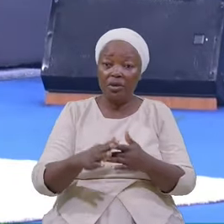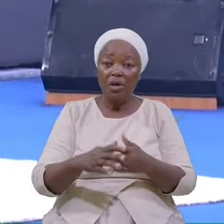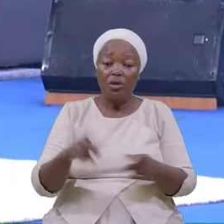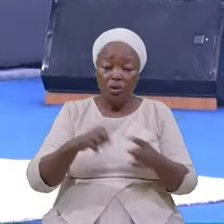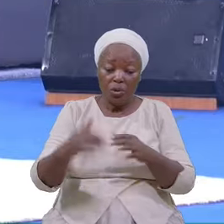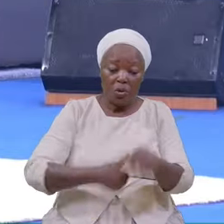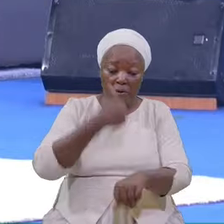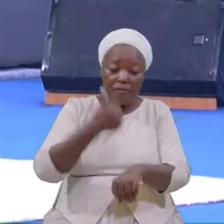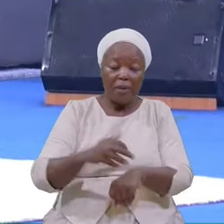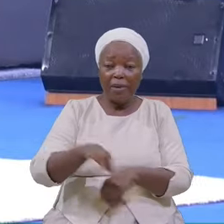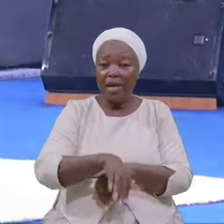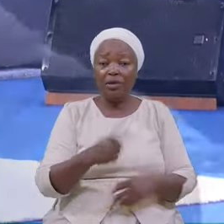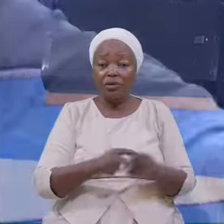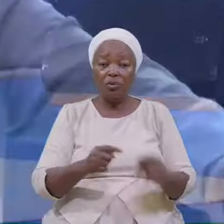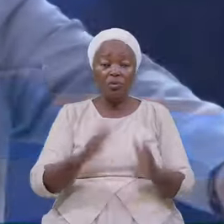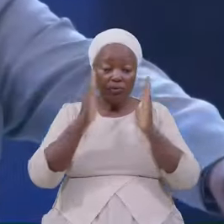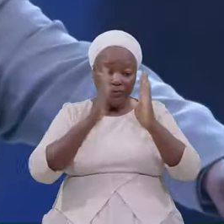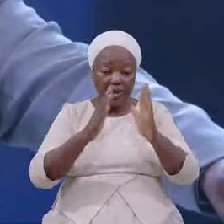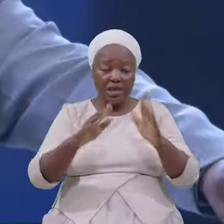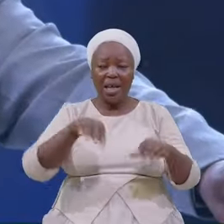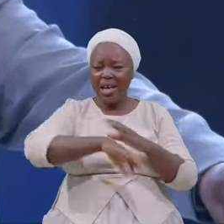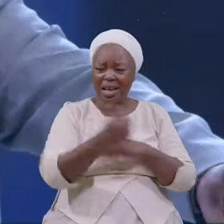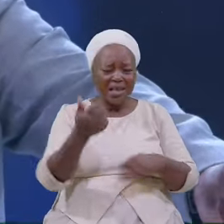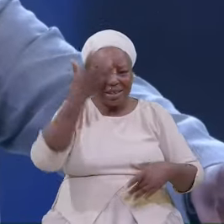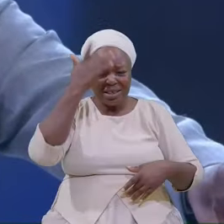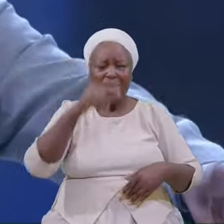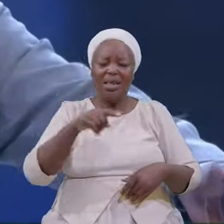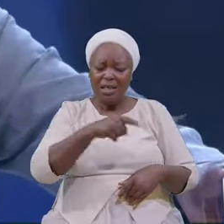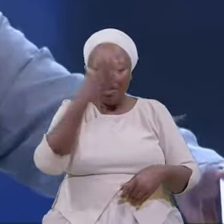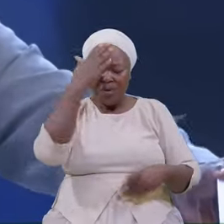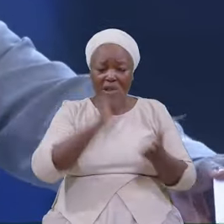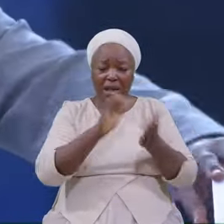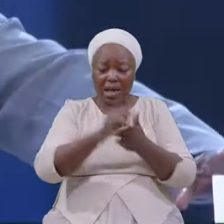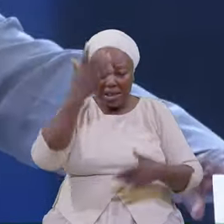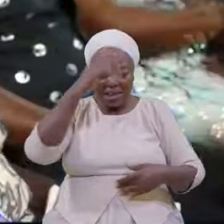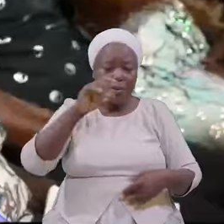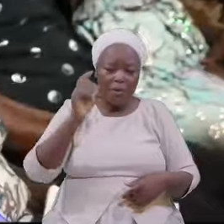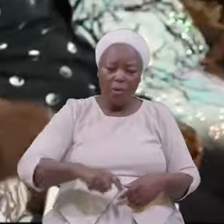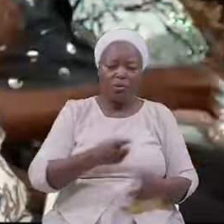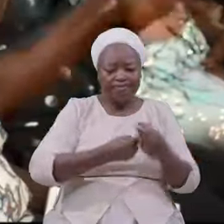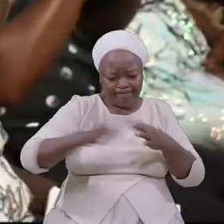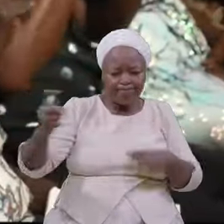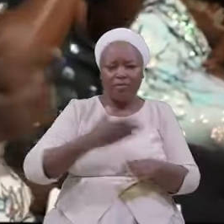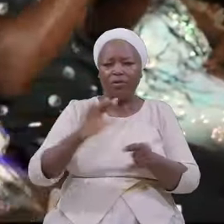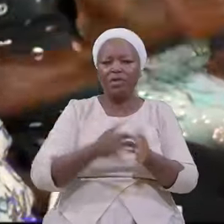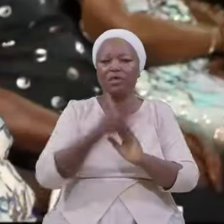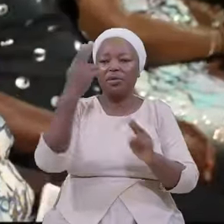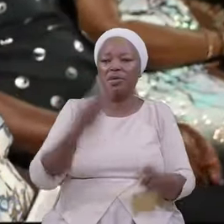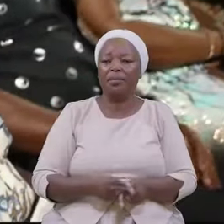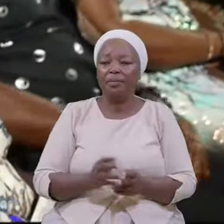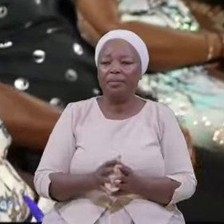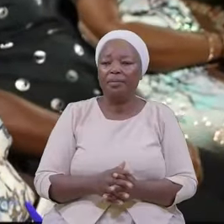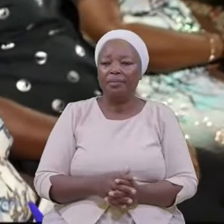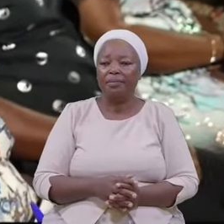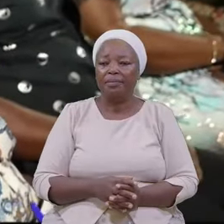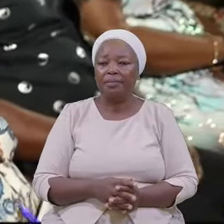confront any sickness. He knew that sickness must vanish away. Il le sait, comme je le sais, à tout